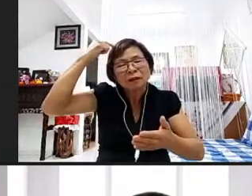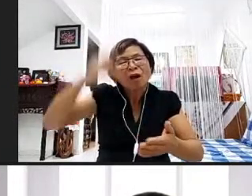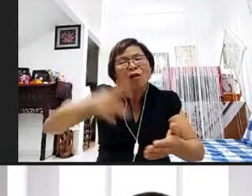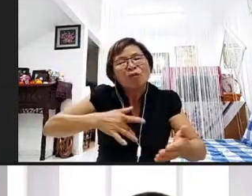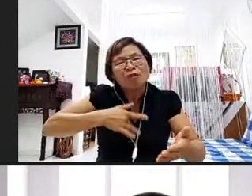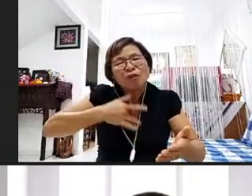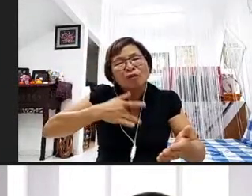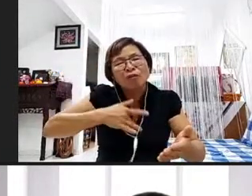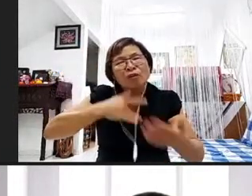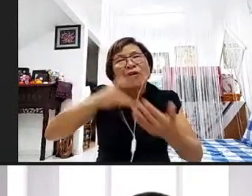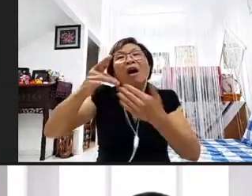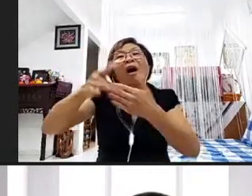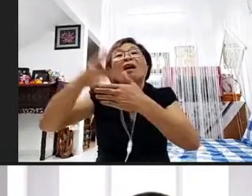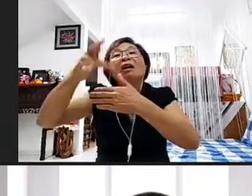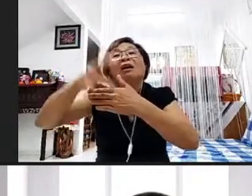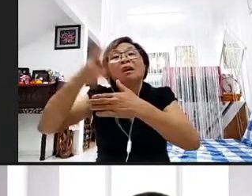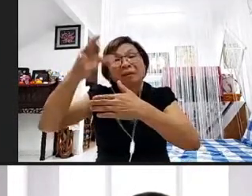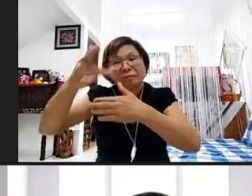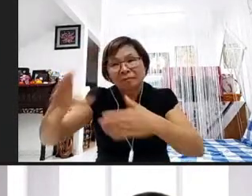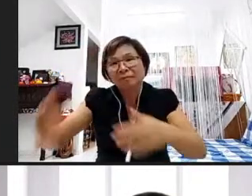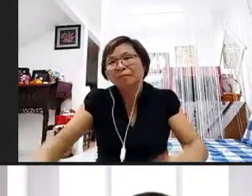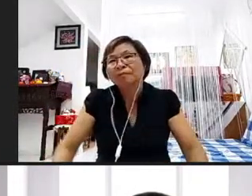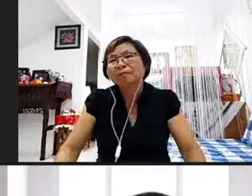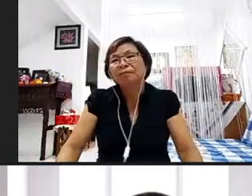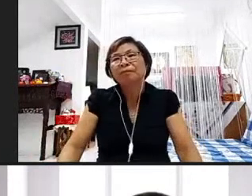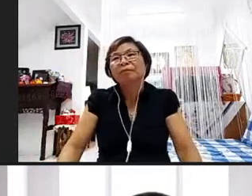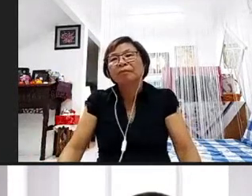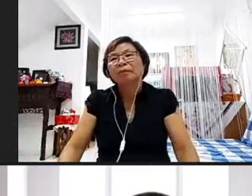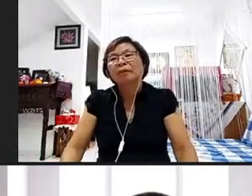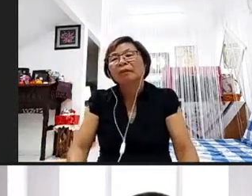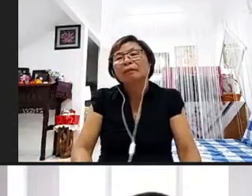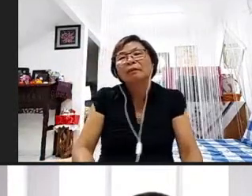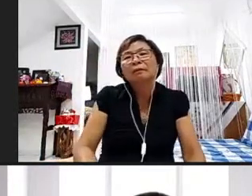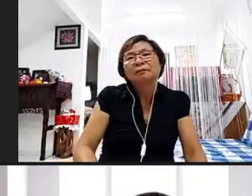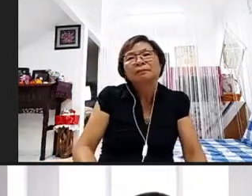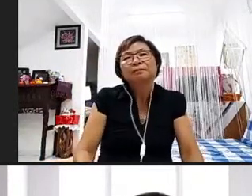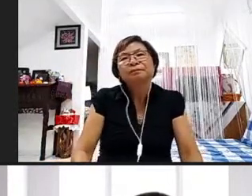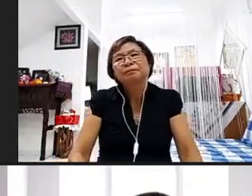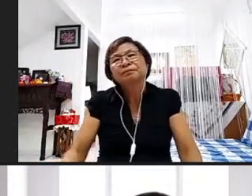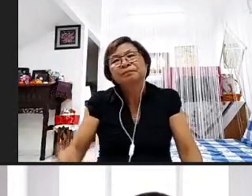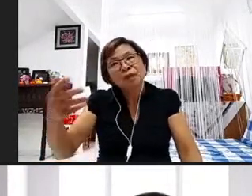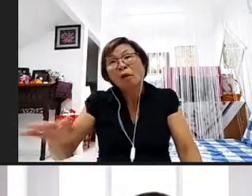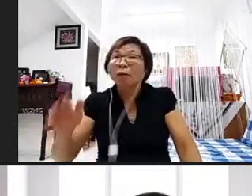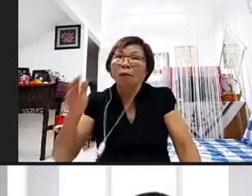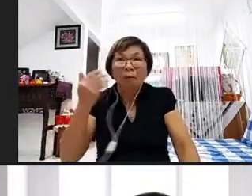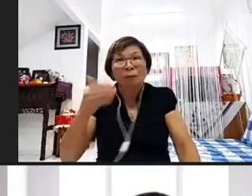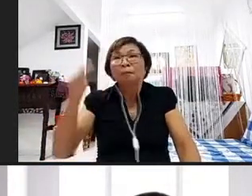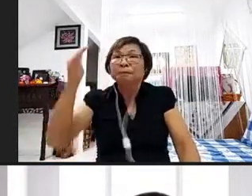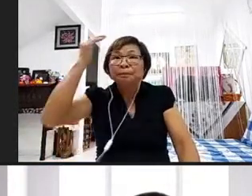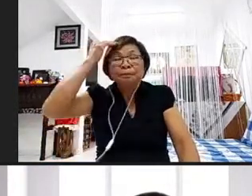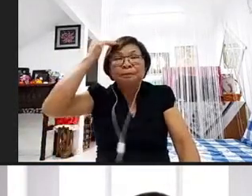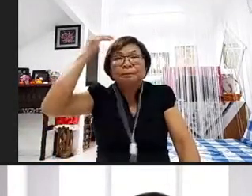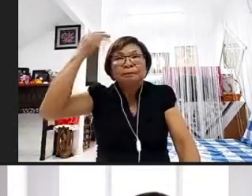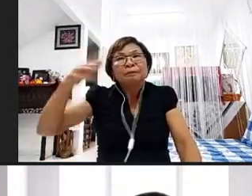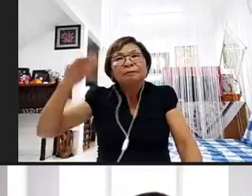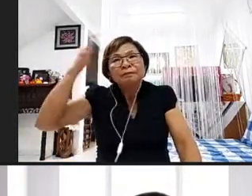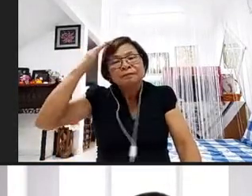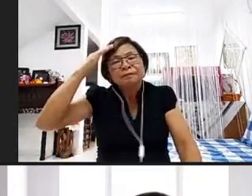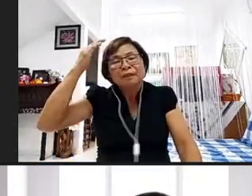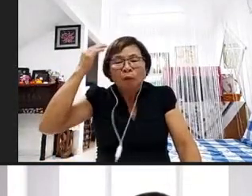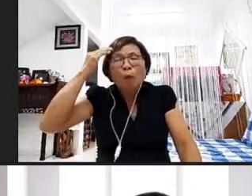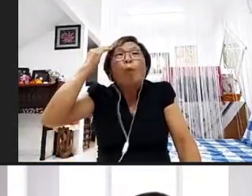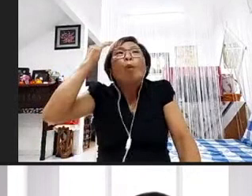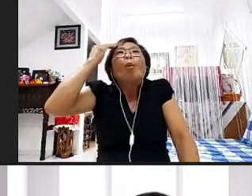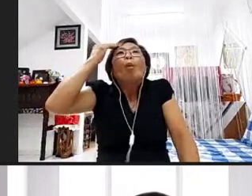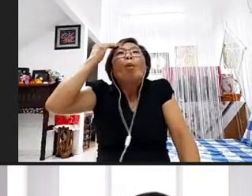stage. Right. And once you have that awareness, then you can do something about it.